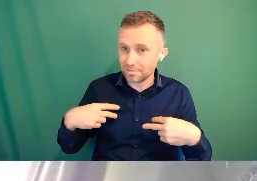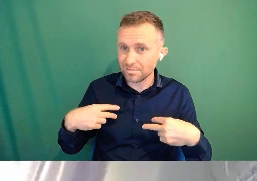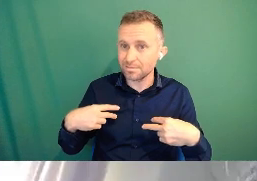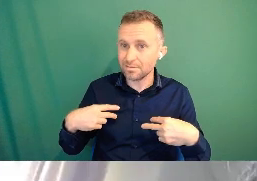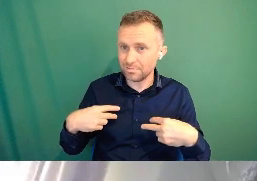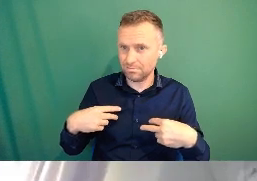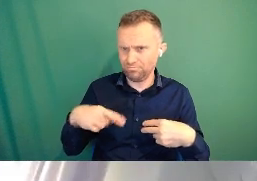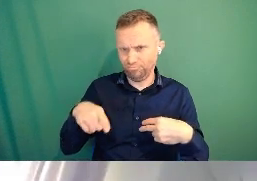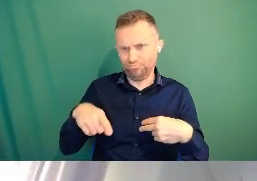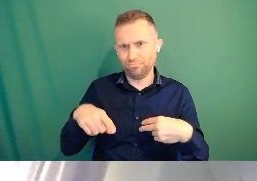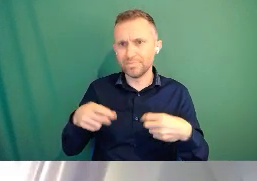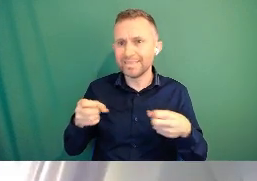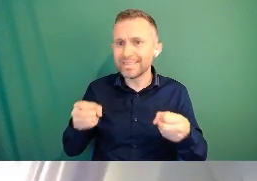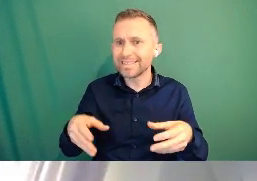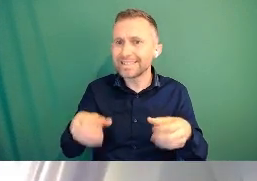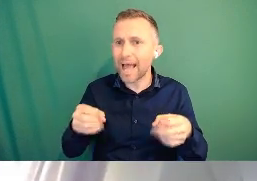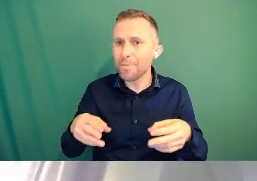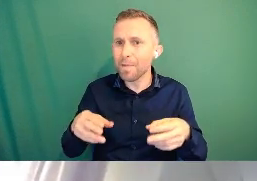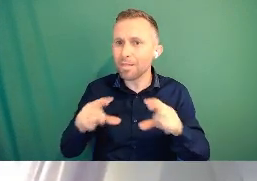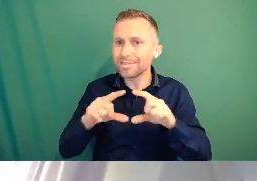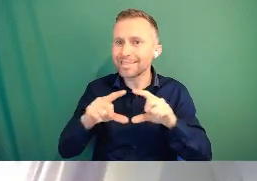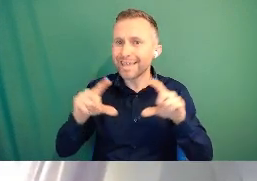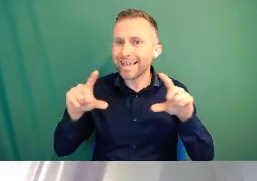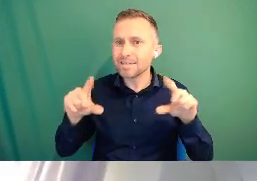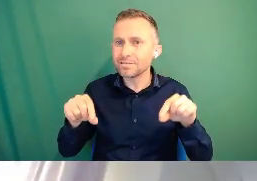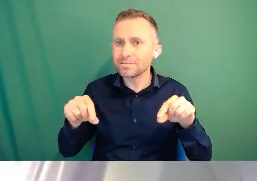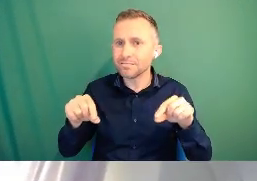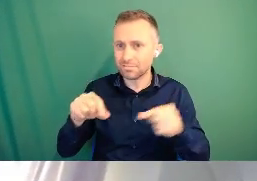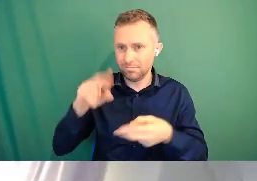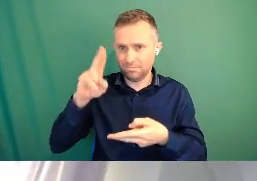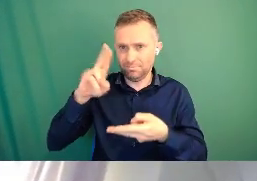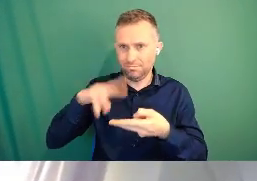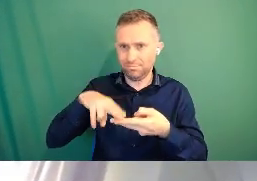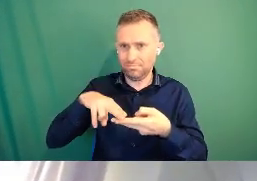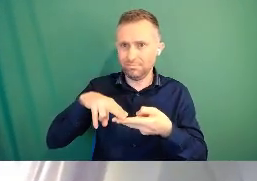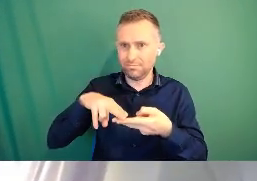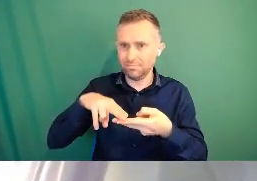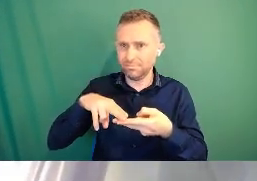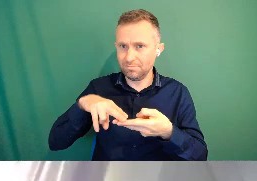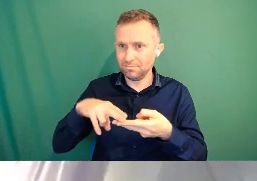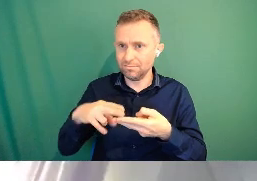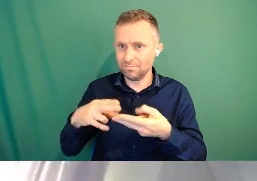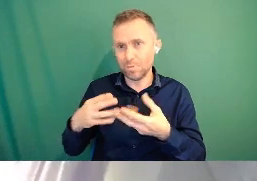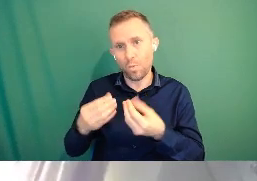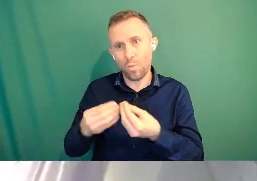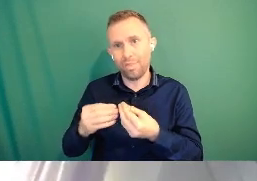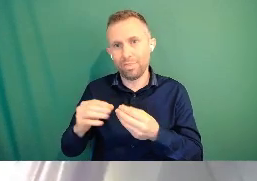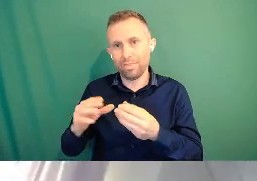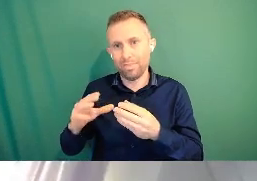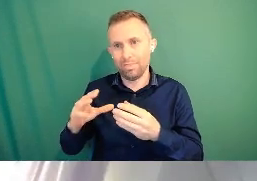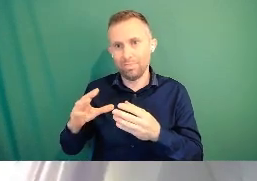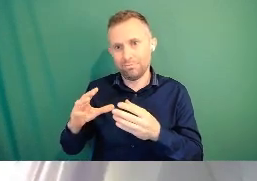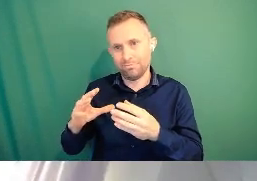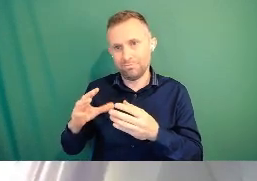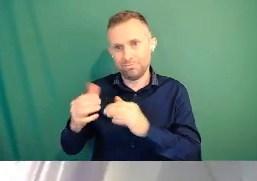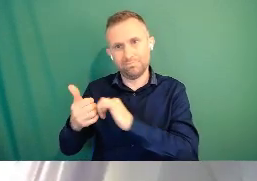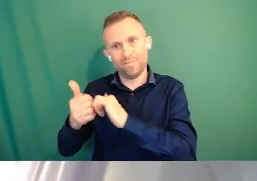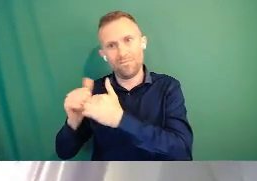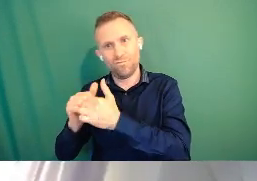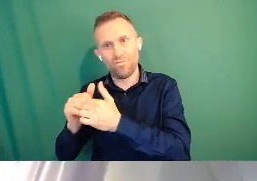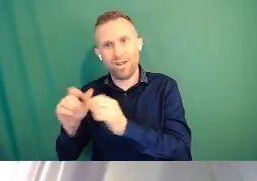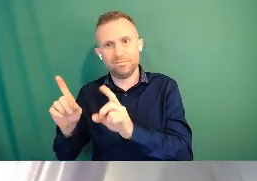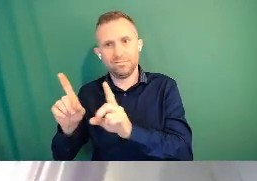visiting, a disabled admission is actually free of charge anyway, and that is alongside a companion as